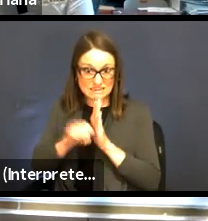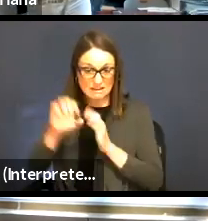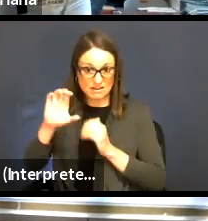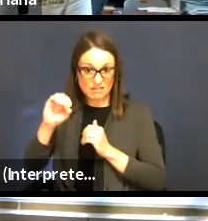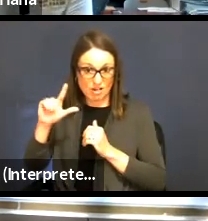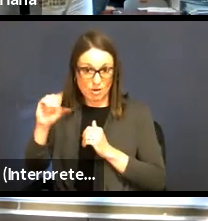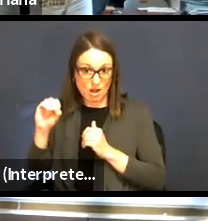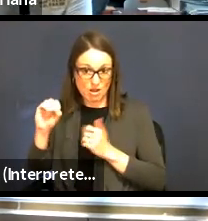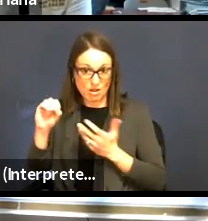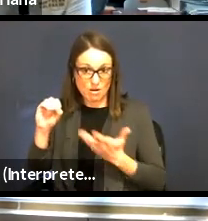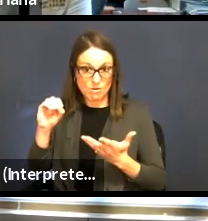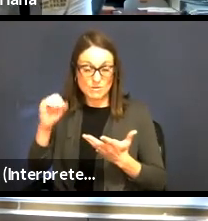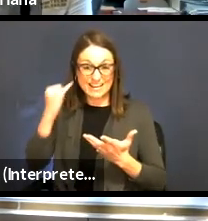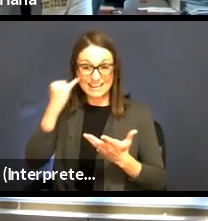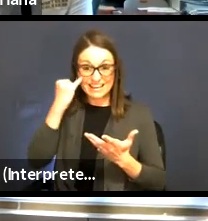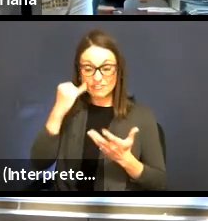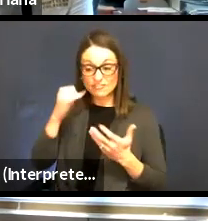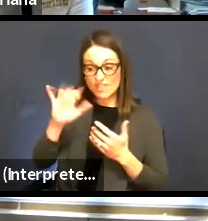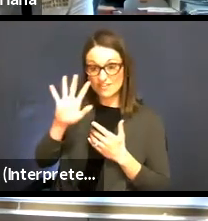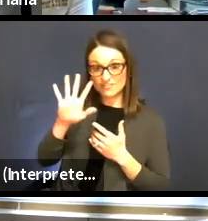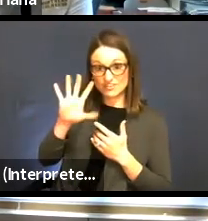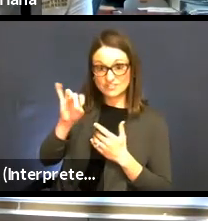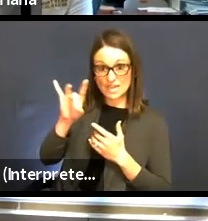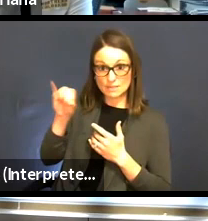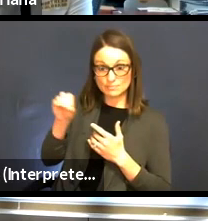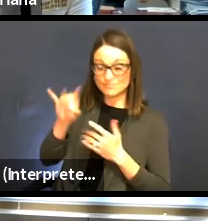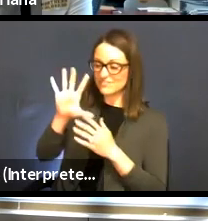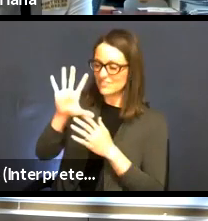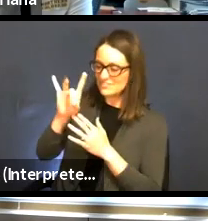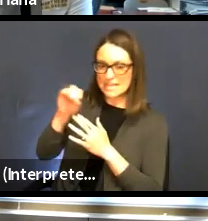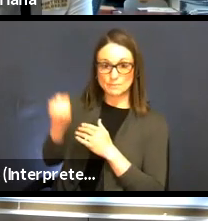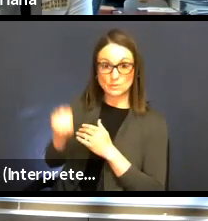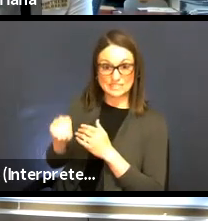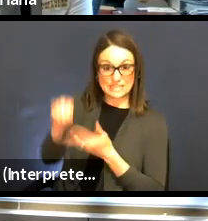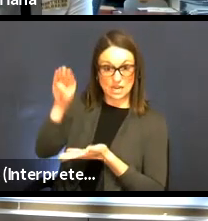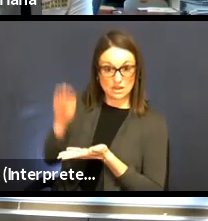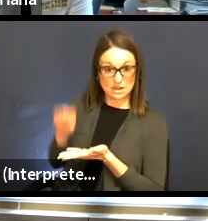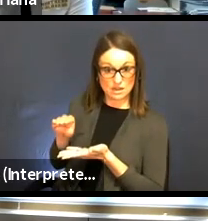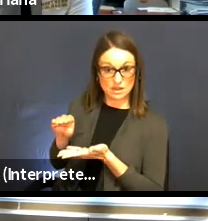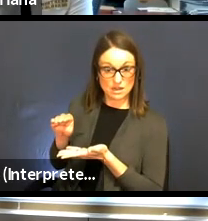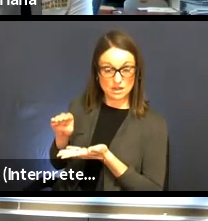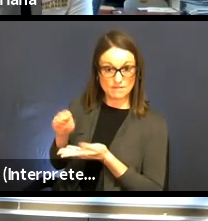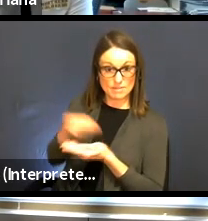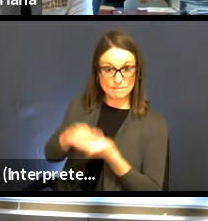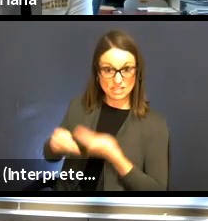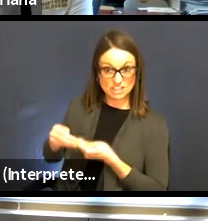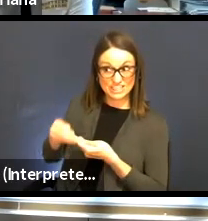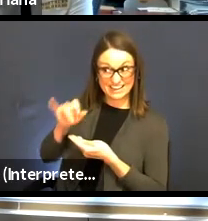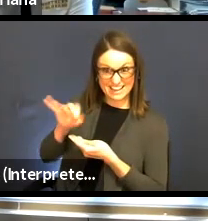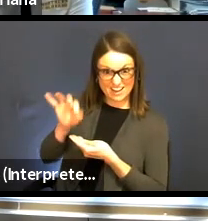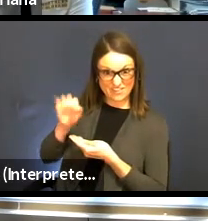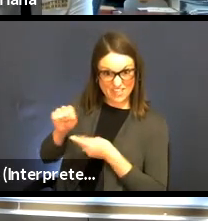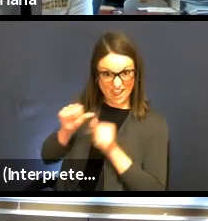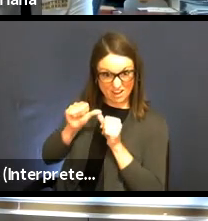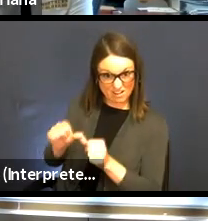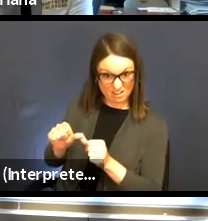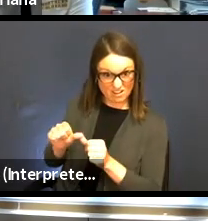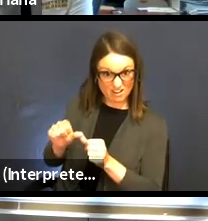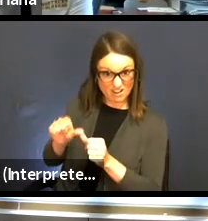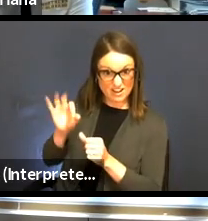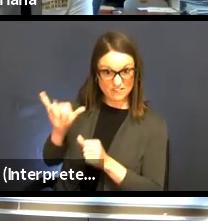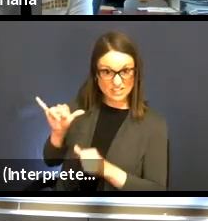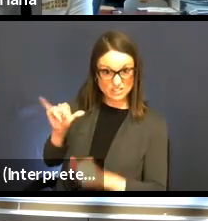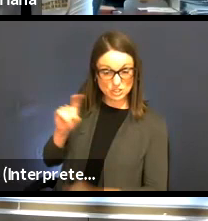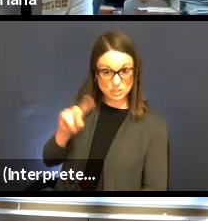that 58% reduction of budget by the JBC were to hold into fiscal 22 and we didn't